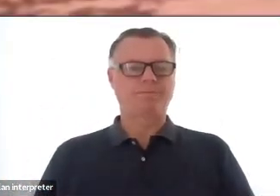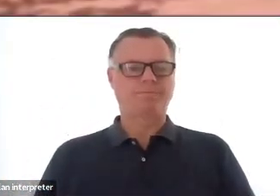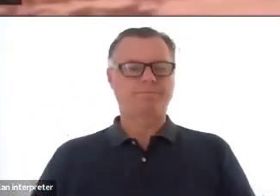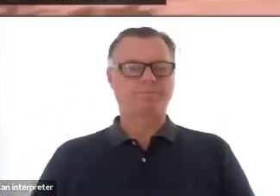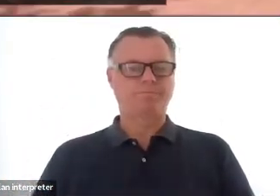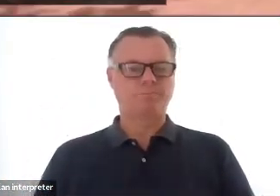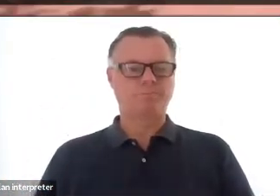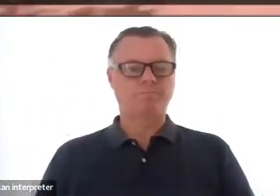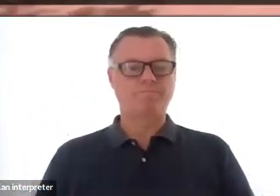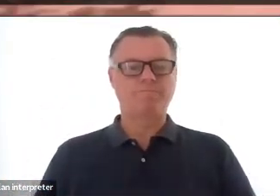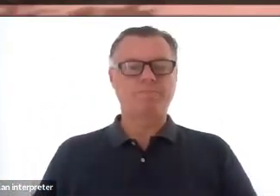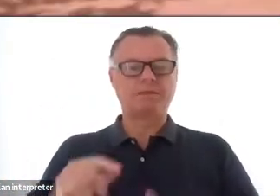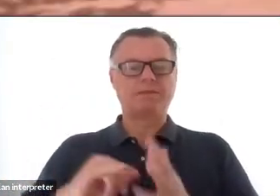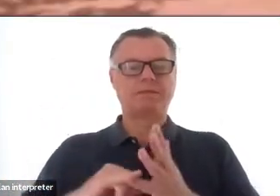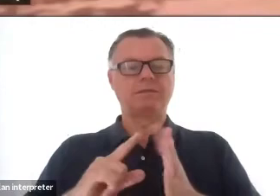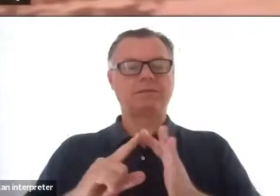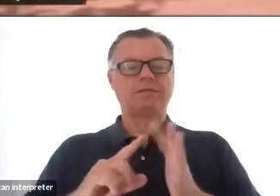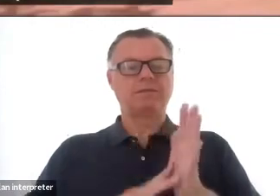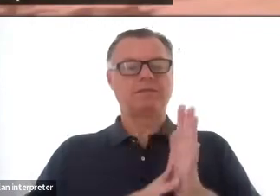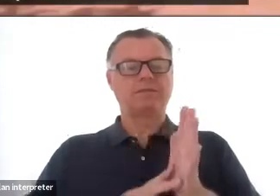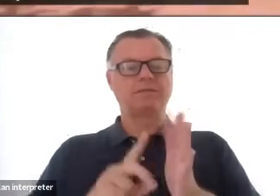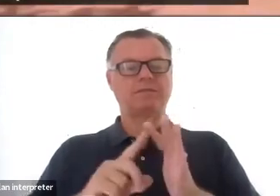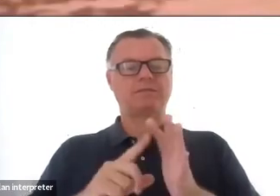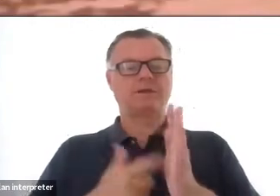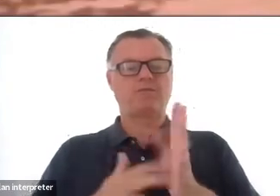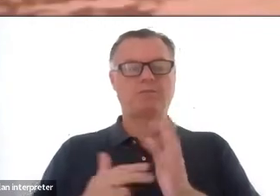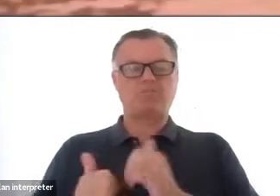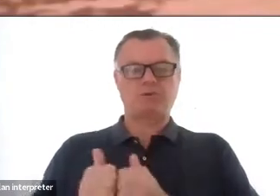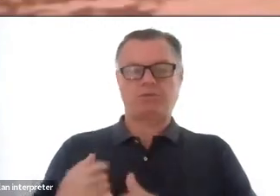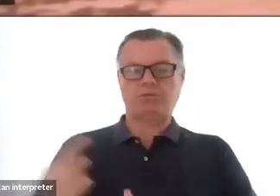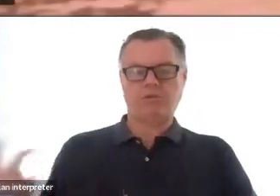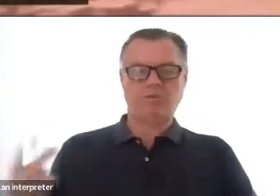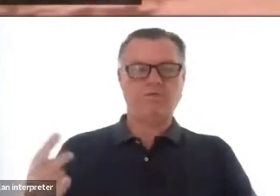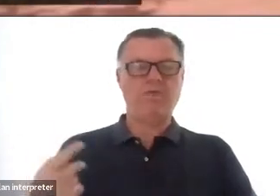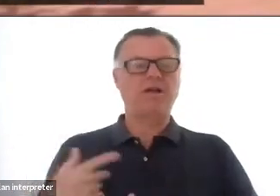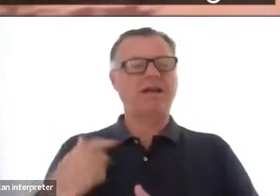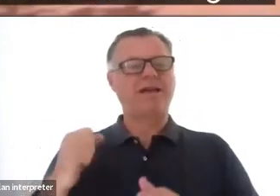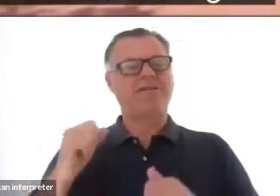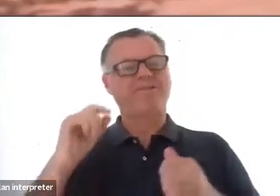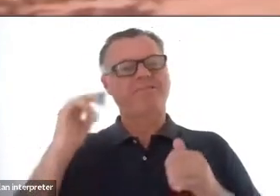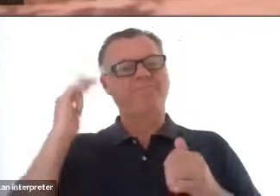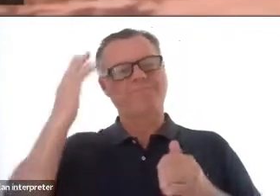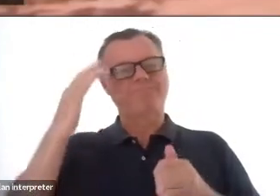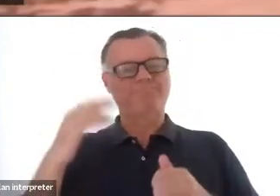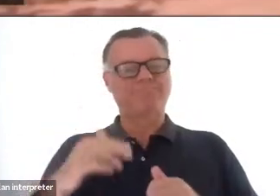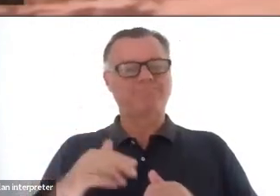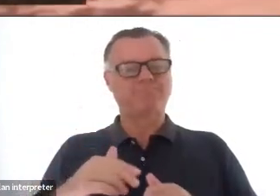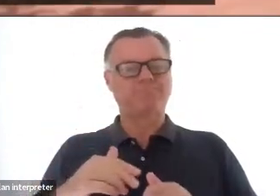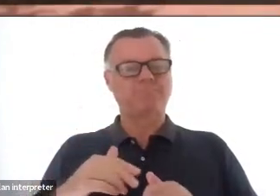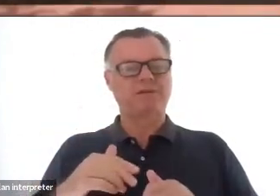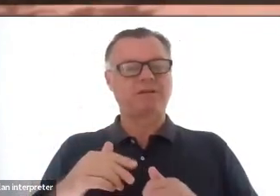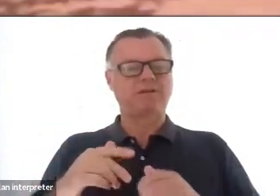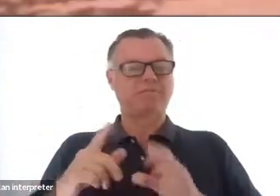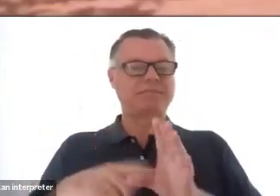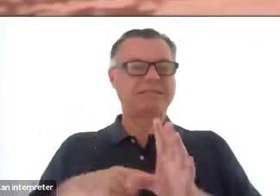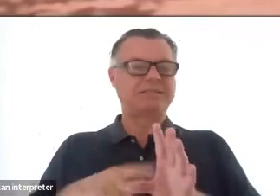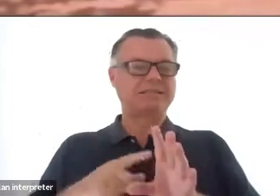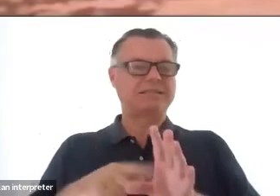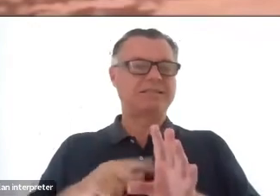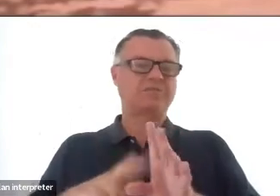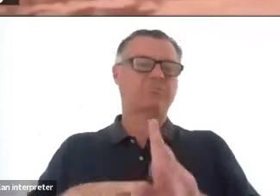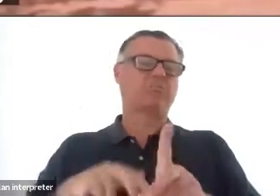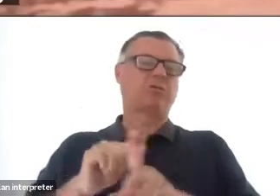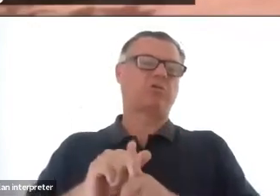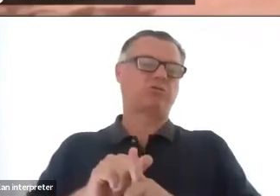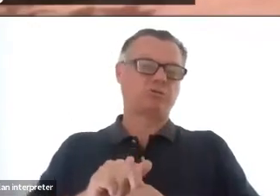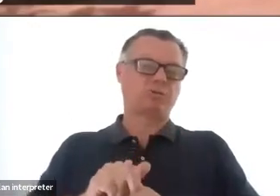This is my brother Severin and me. We didn't know it then, but we're both neurodivergent. It took his 2 girls getting diagnosed, and then the rest of us, for